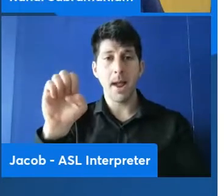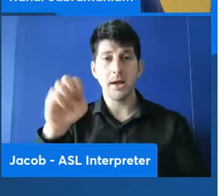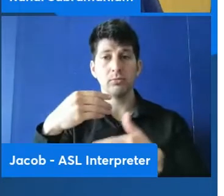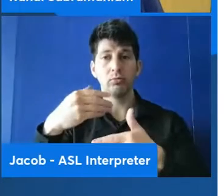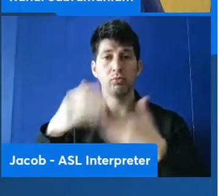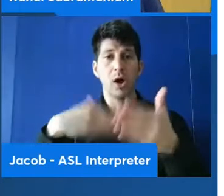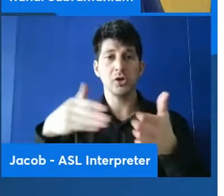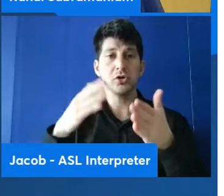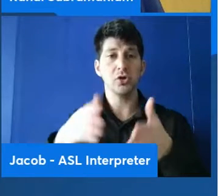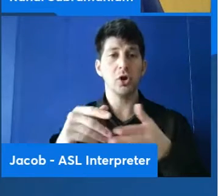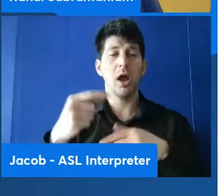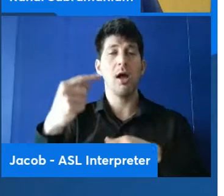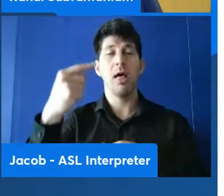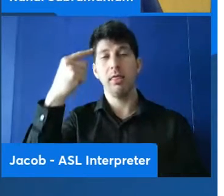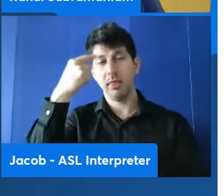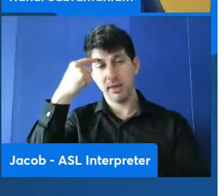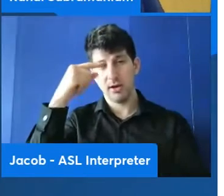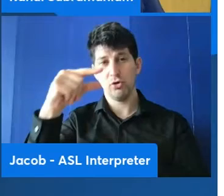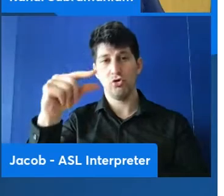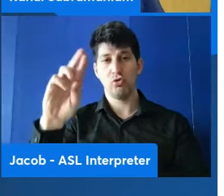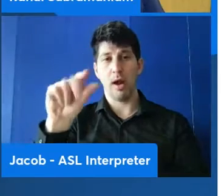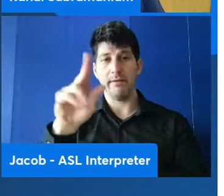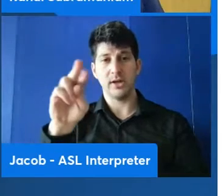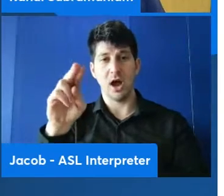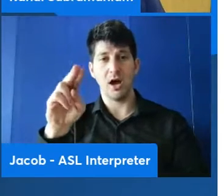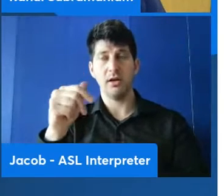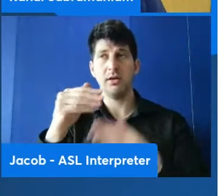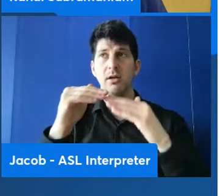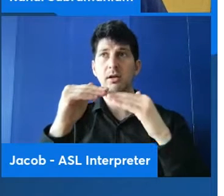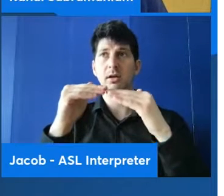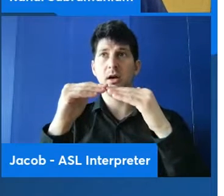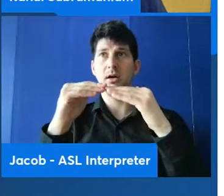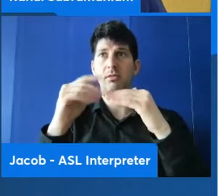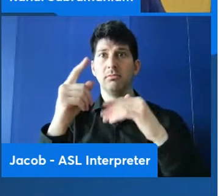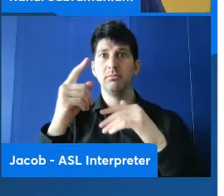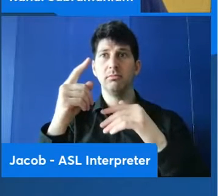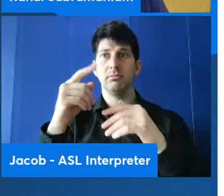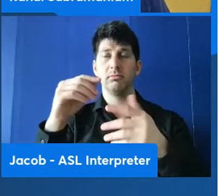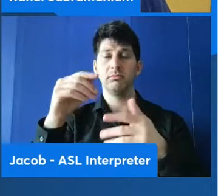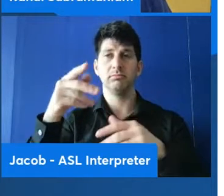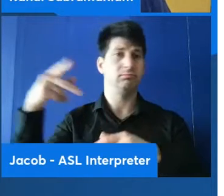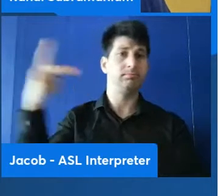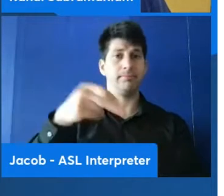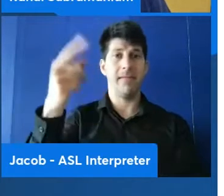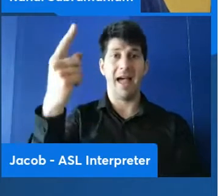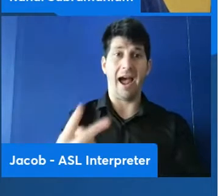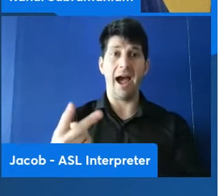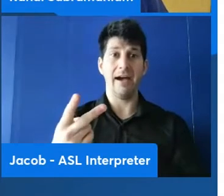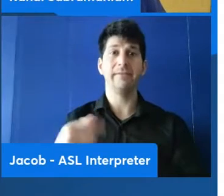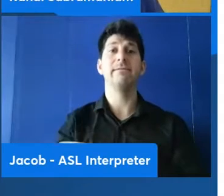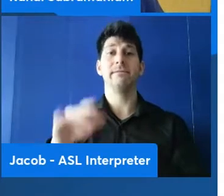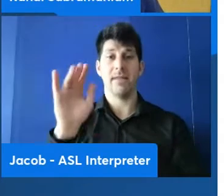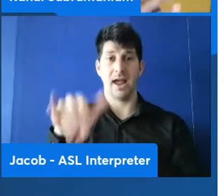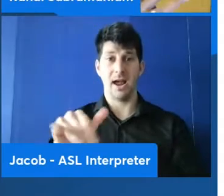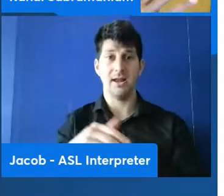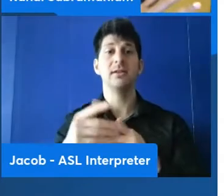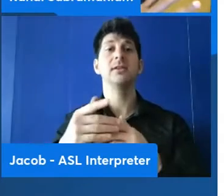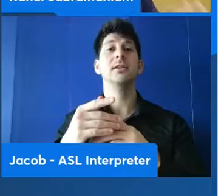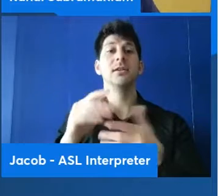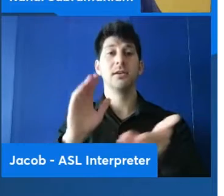that the Graviton processors produce less than half the TDP. They have less than half the TDP